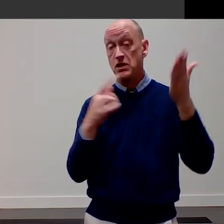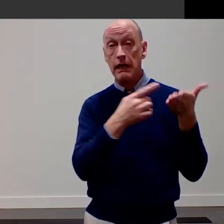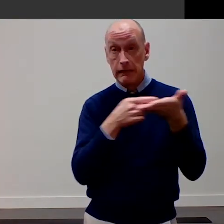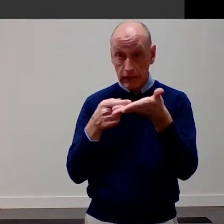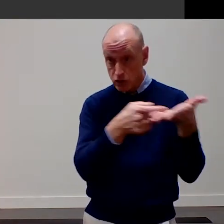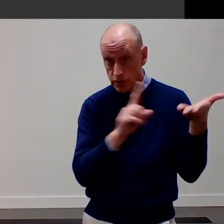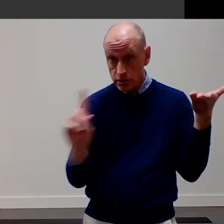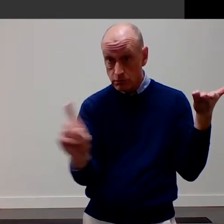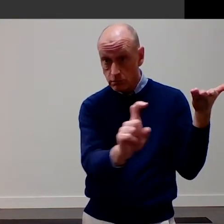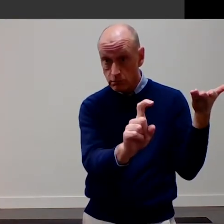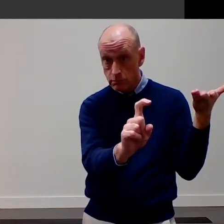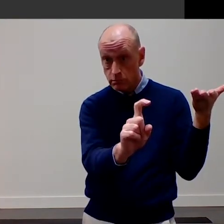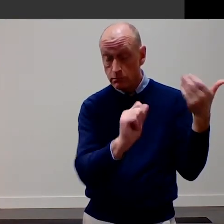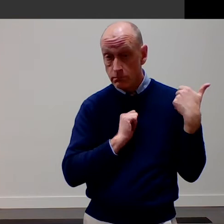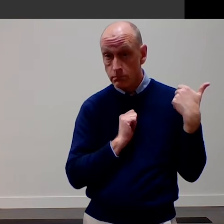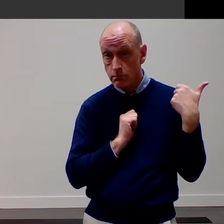any discussion?